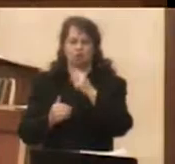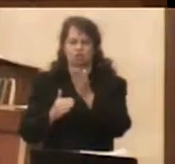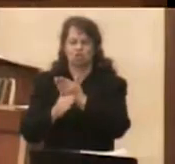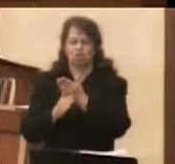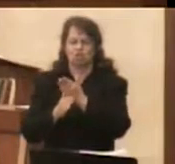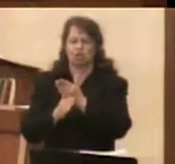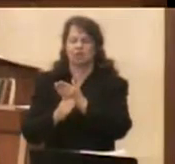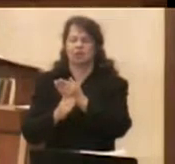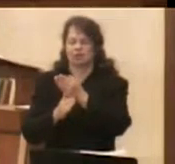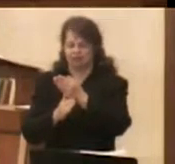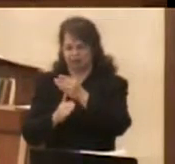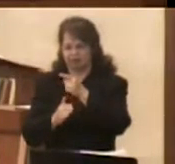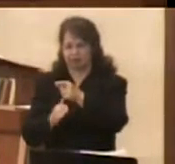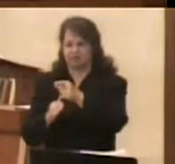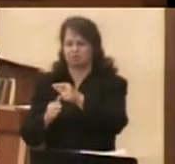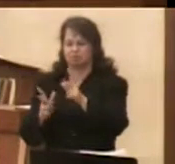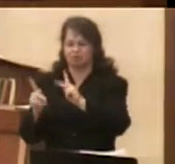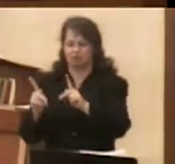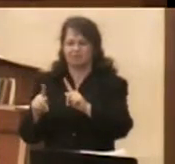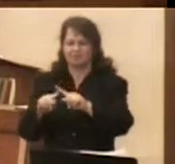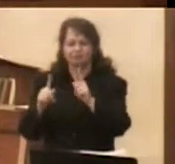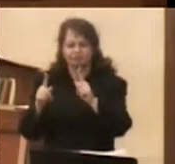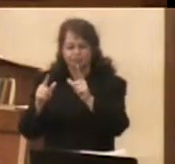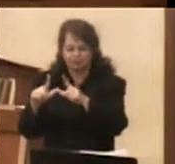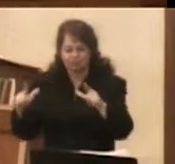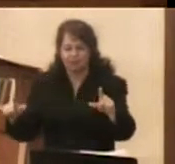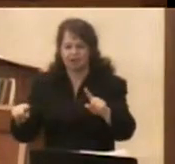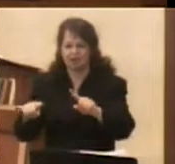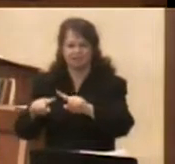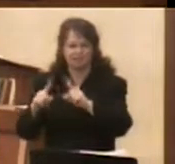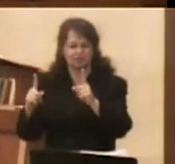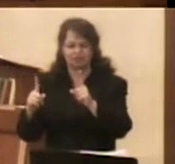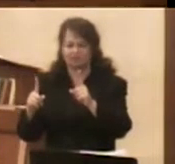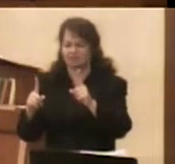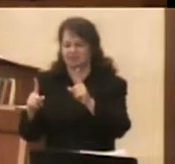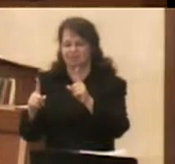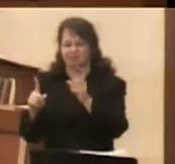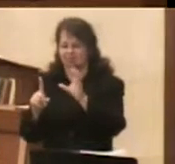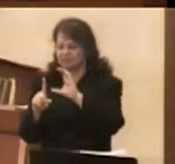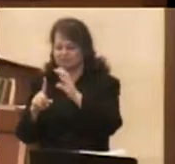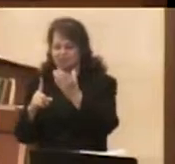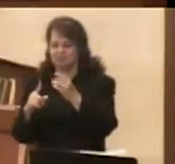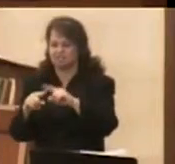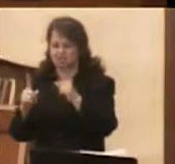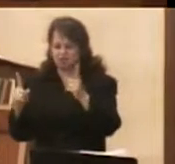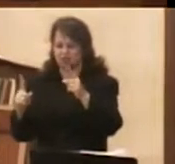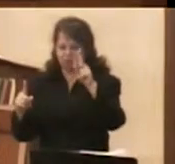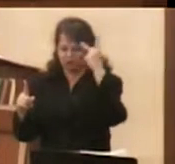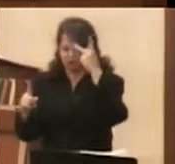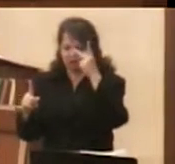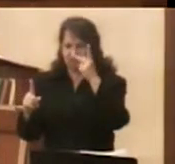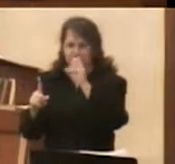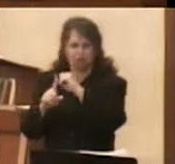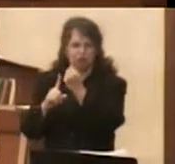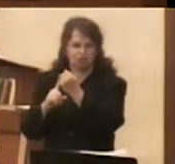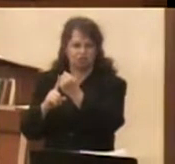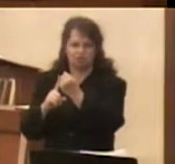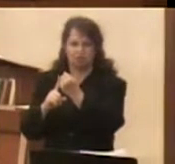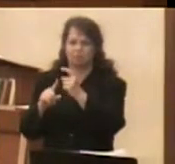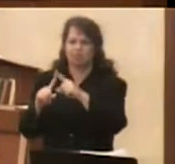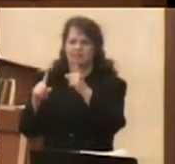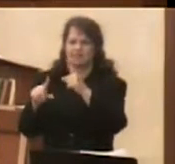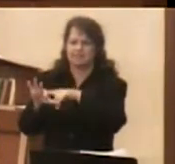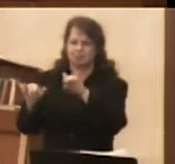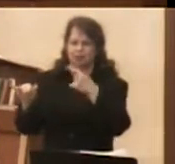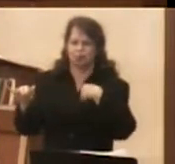ministry with. Different language, different context, different political and social situation, and yet we are joined